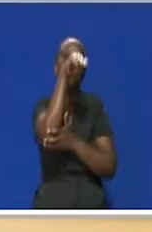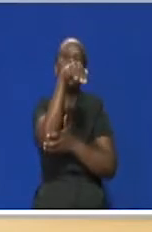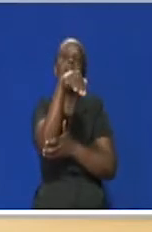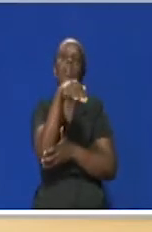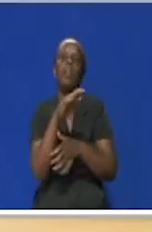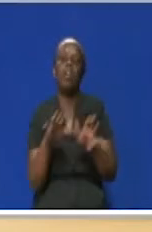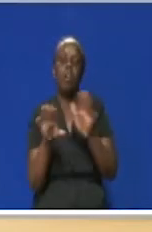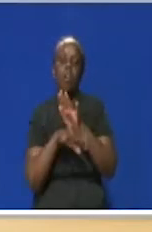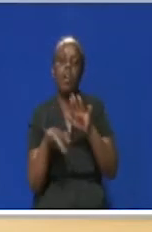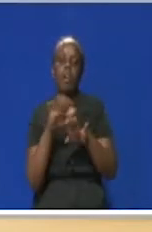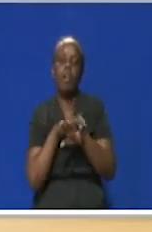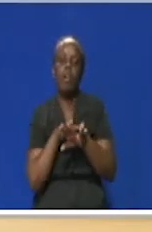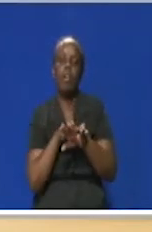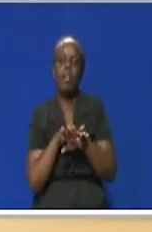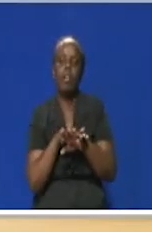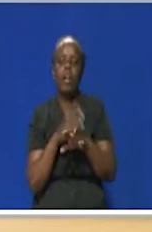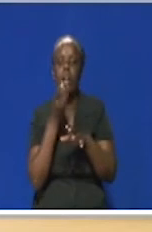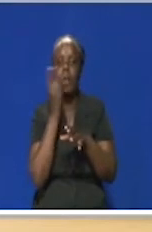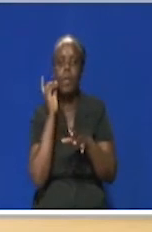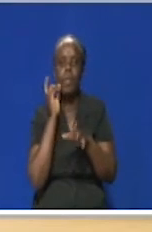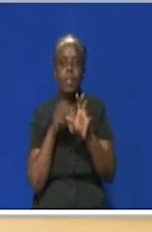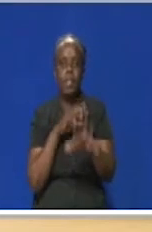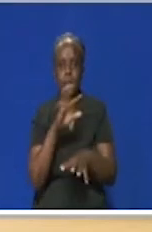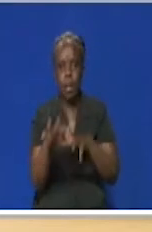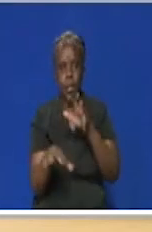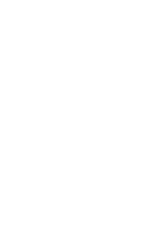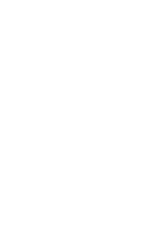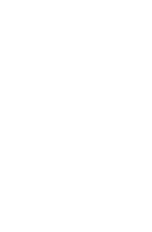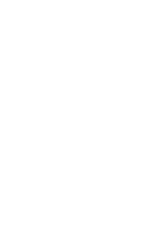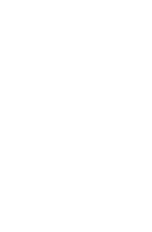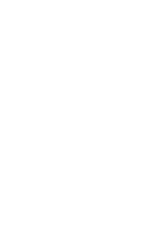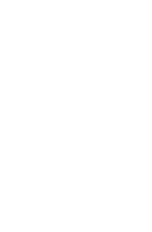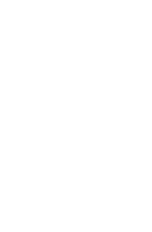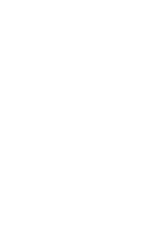All these are domestic animals.